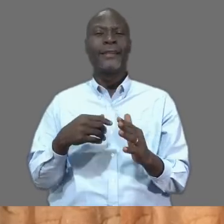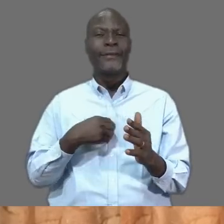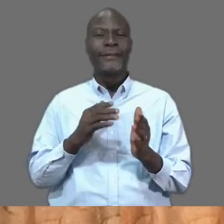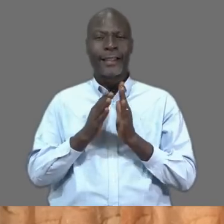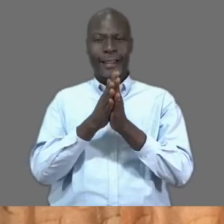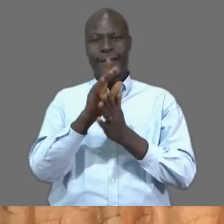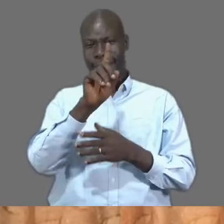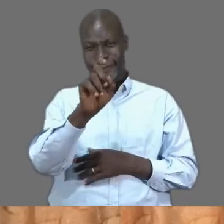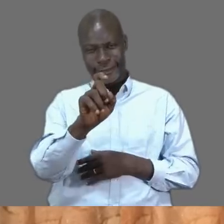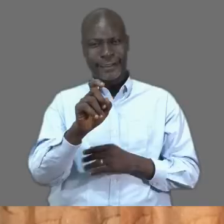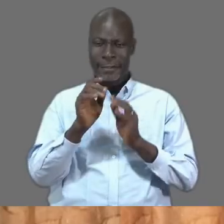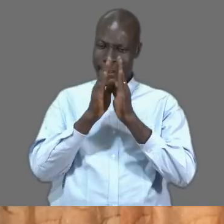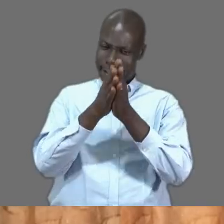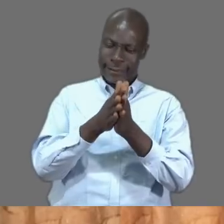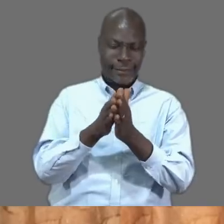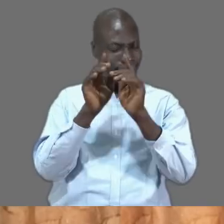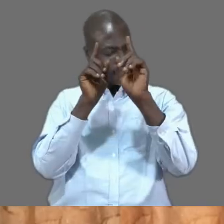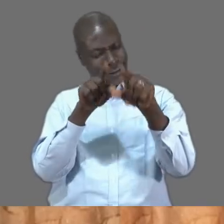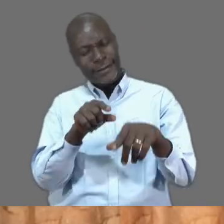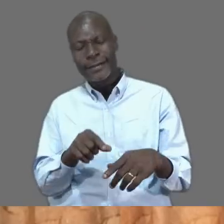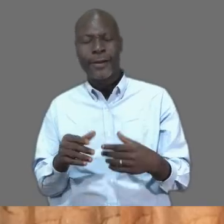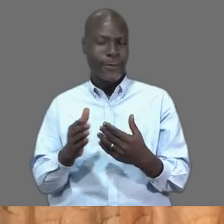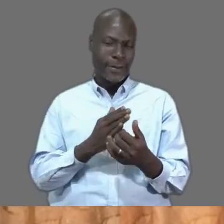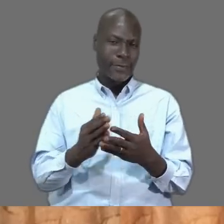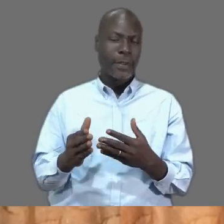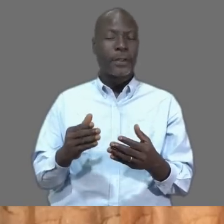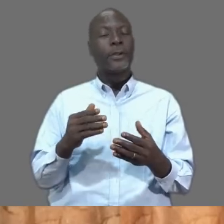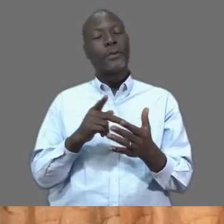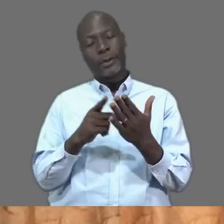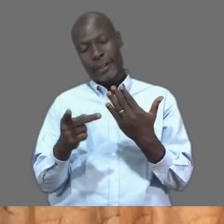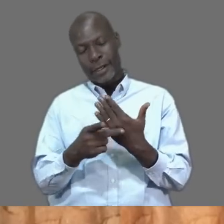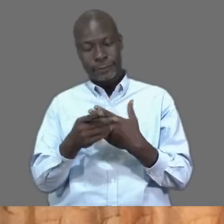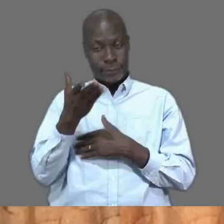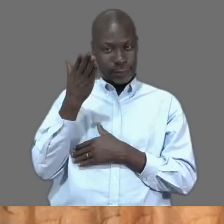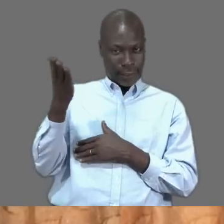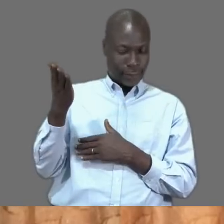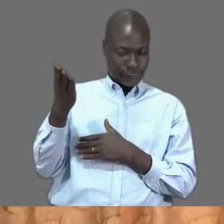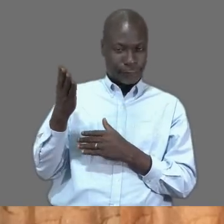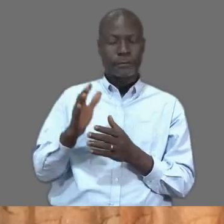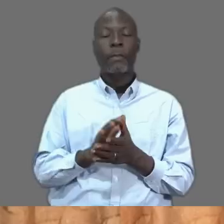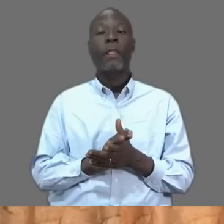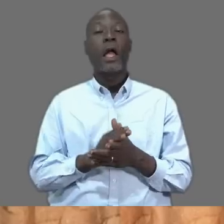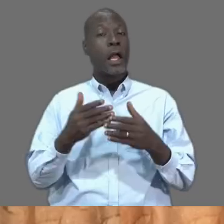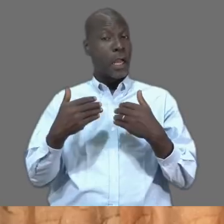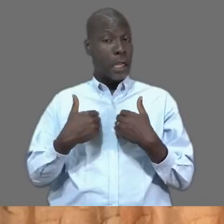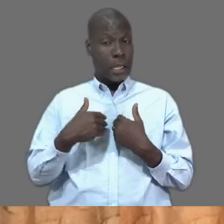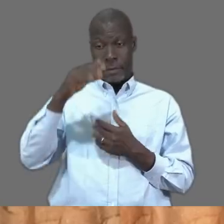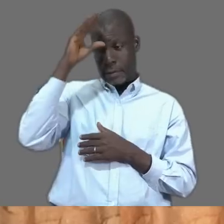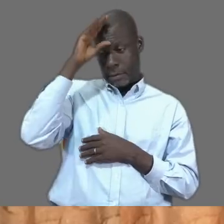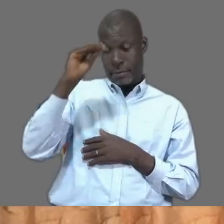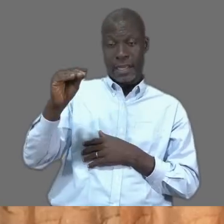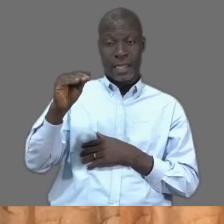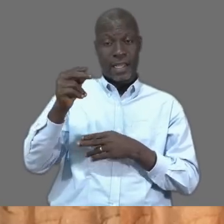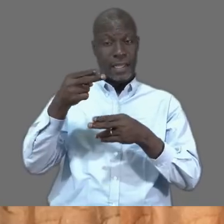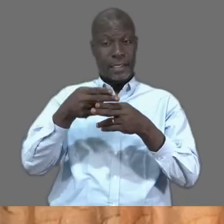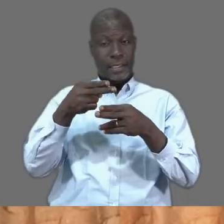mitumi ema answers ene ma ebe koso no bi ewo dwumadie no ase no yawa abrante bi a